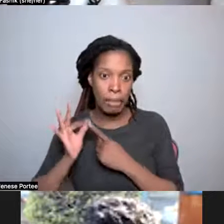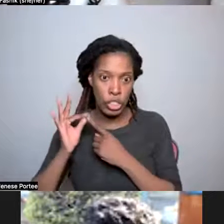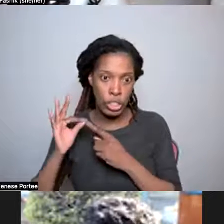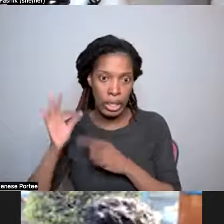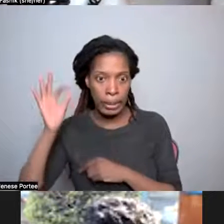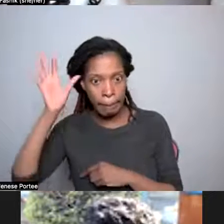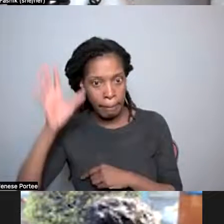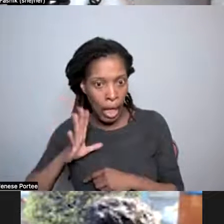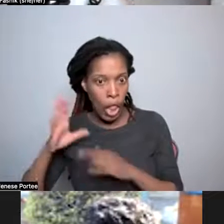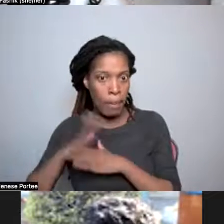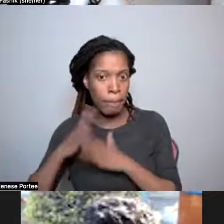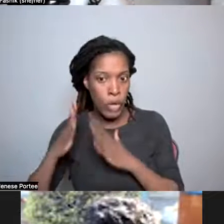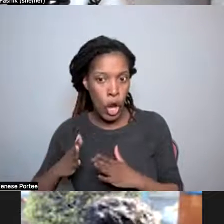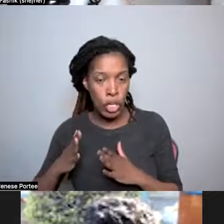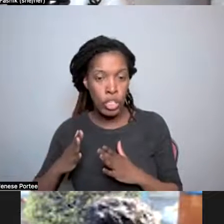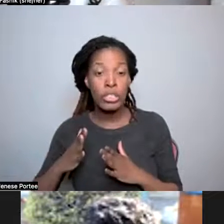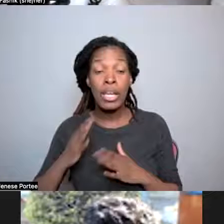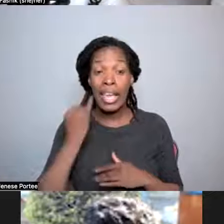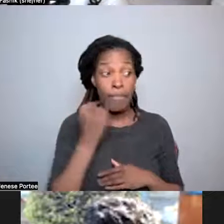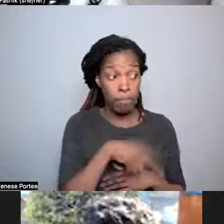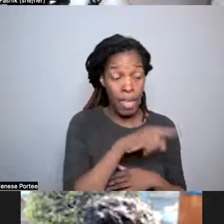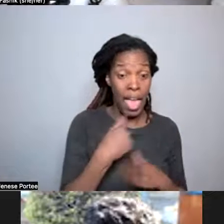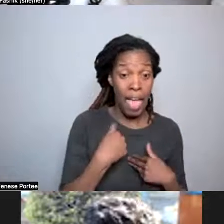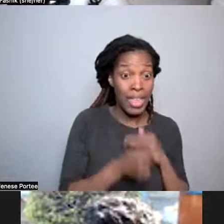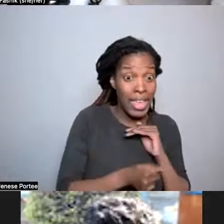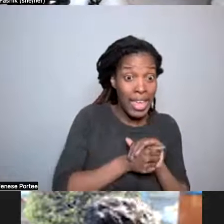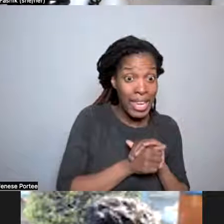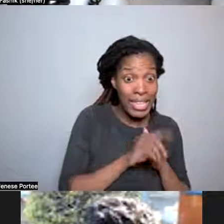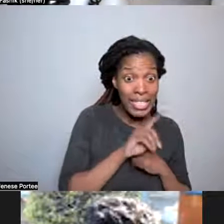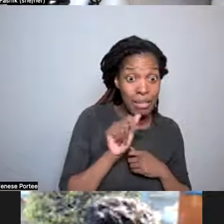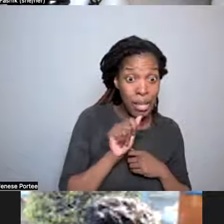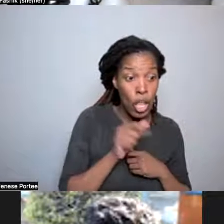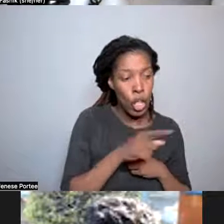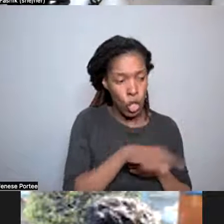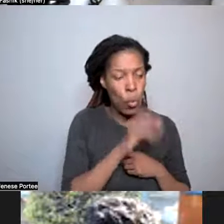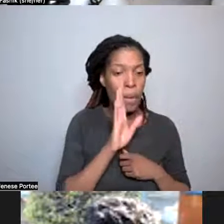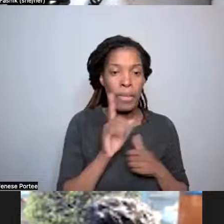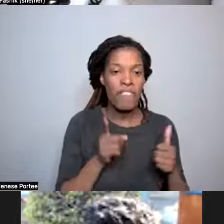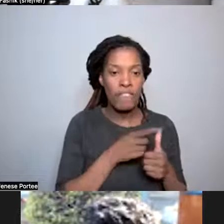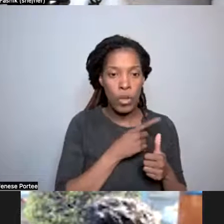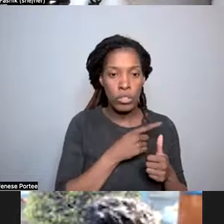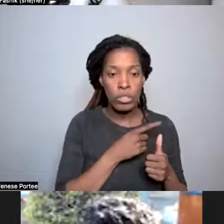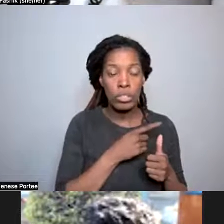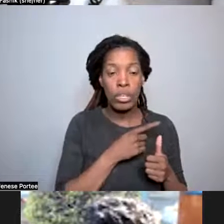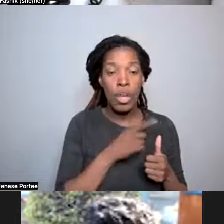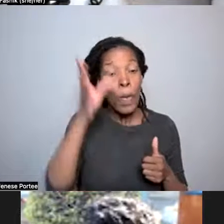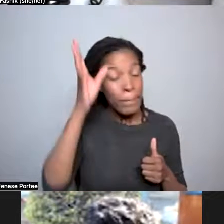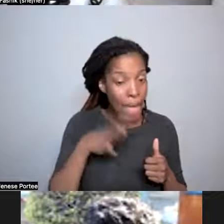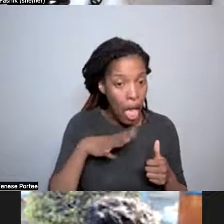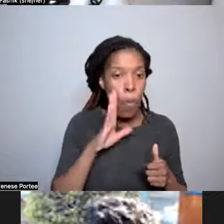those with invisible disabilities. You are forced to be circumcised.